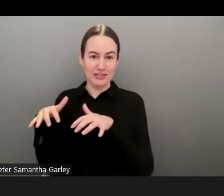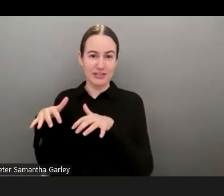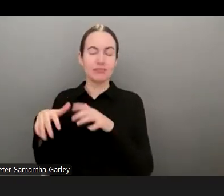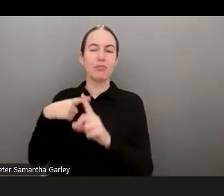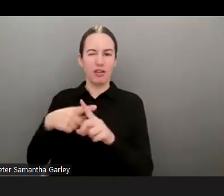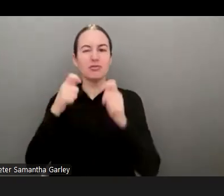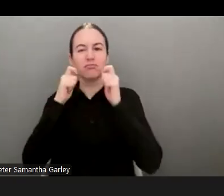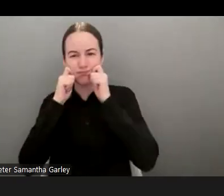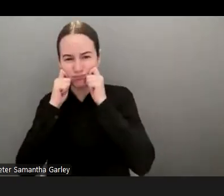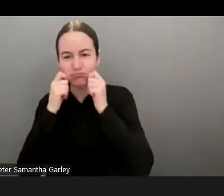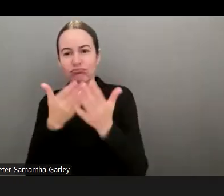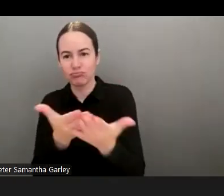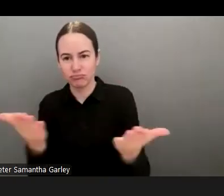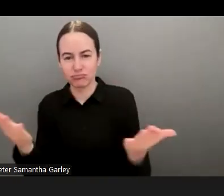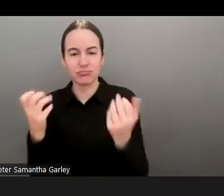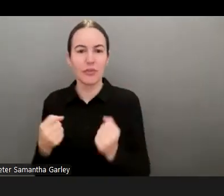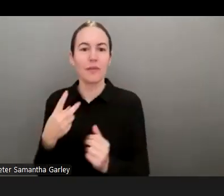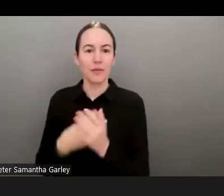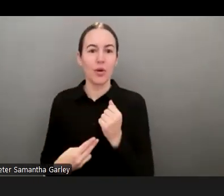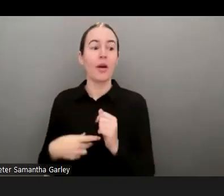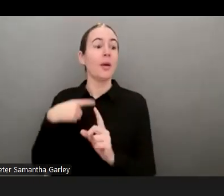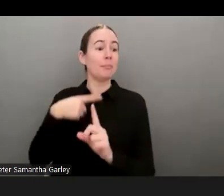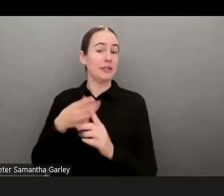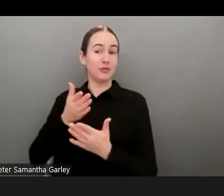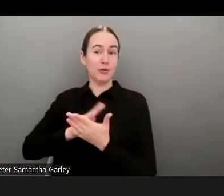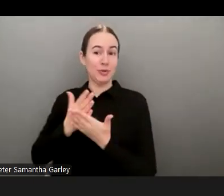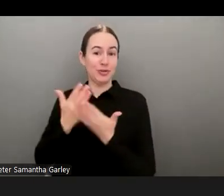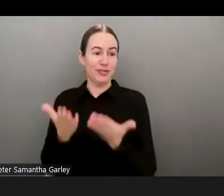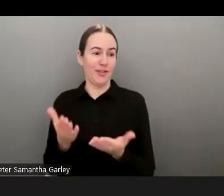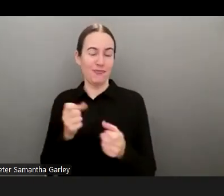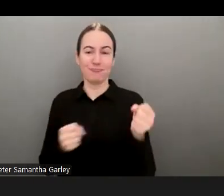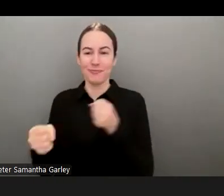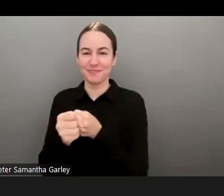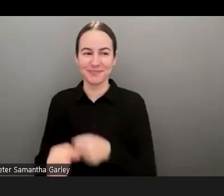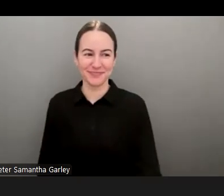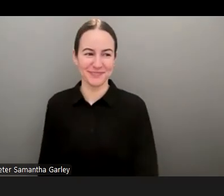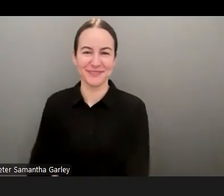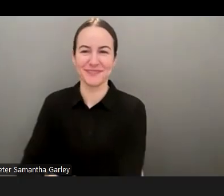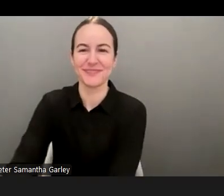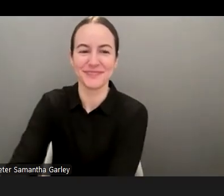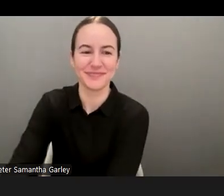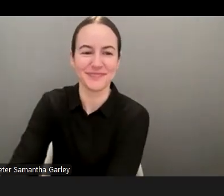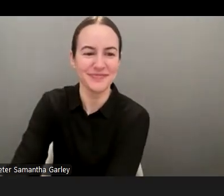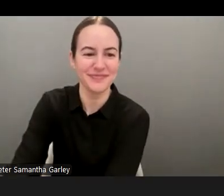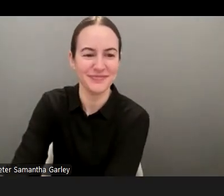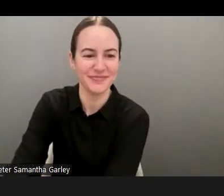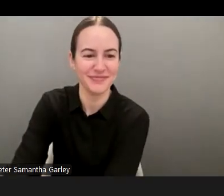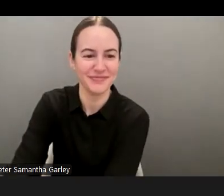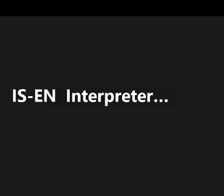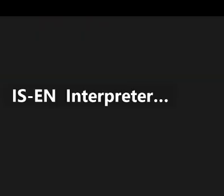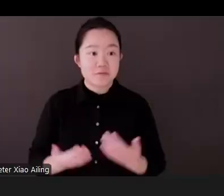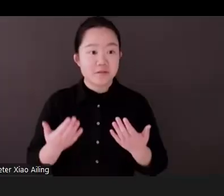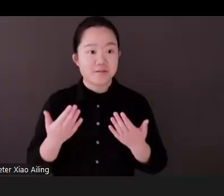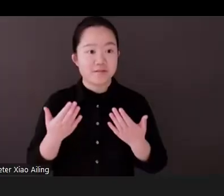floor for questions here in the room. We have got one question that I will respond to myself. We don't see Denmark in the panel. That